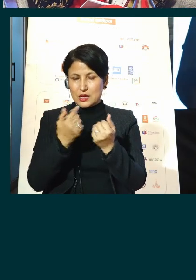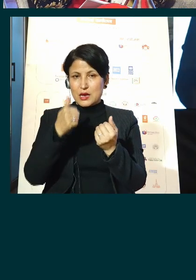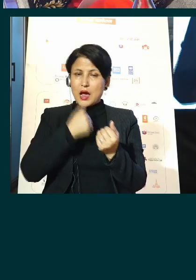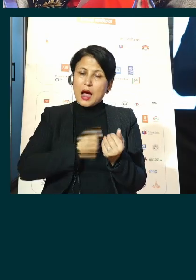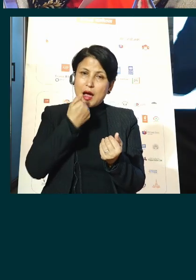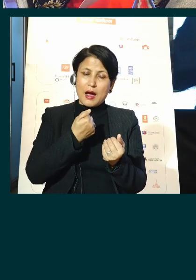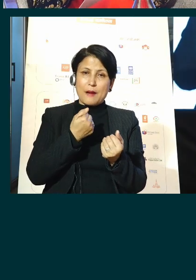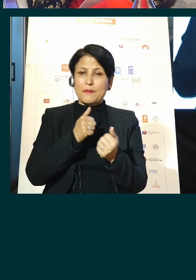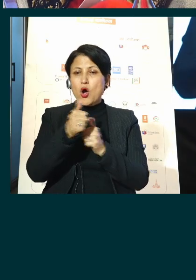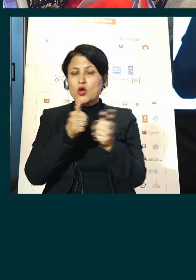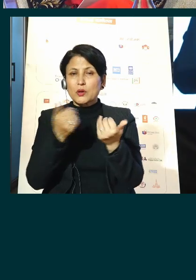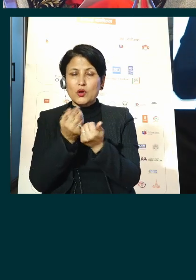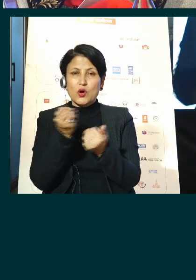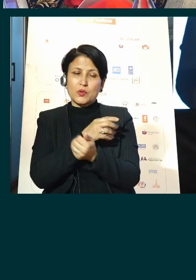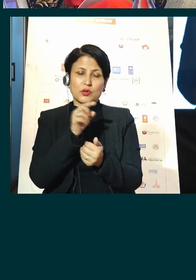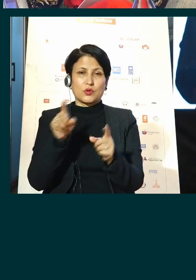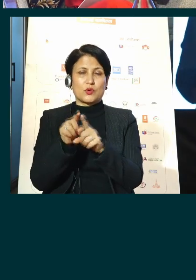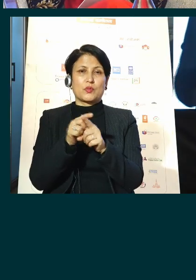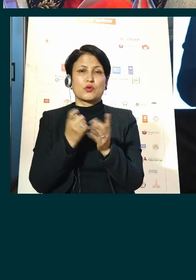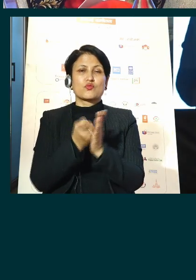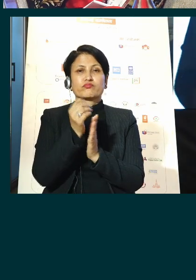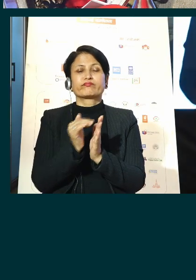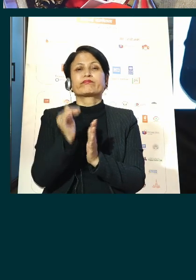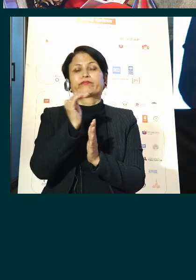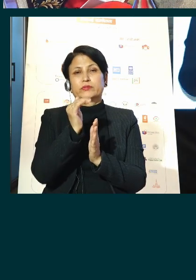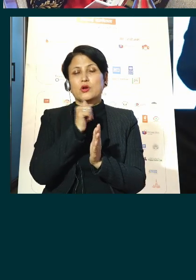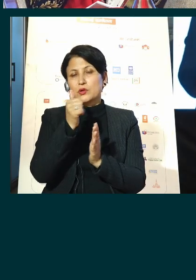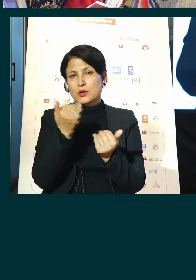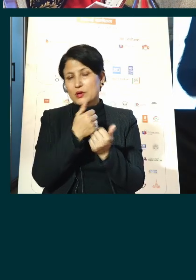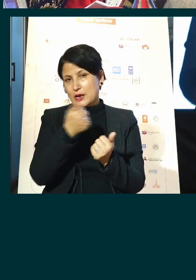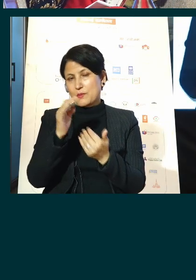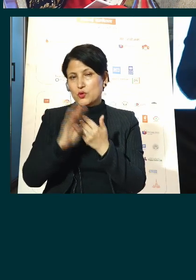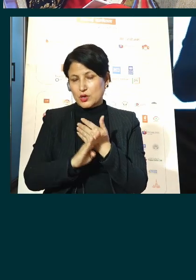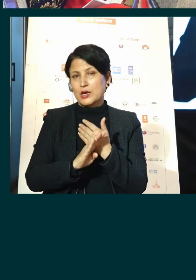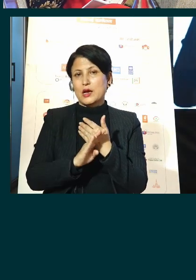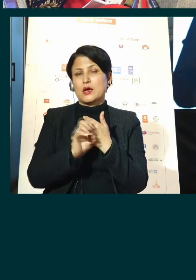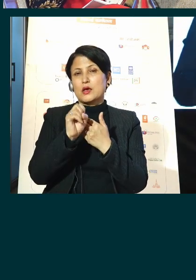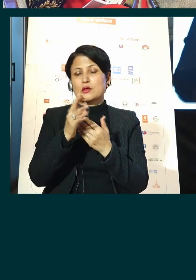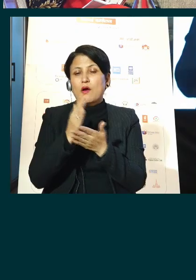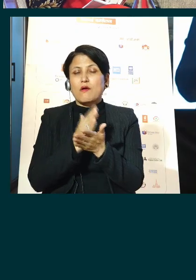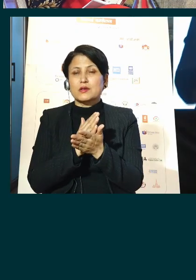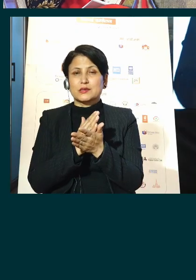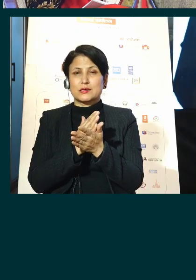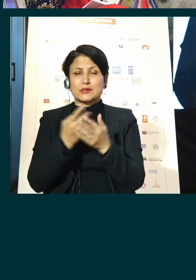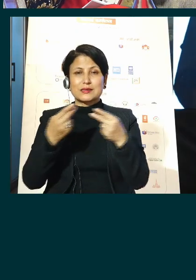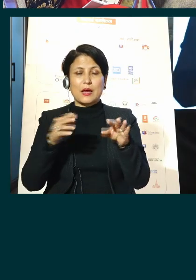powerful qualitative research method, we're trying to think, how can we actually use tools that community members